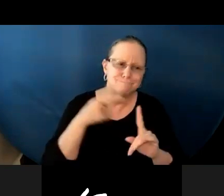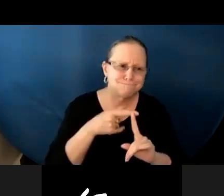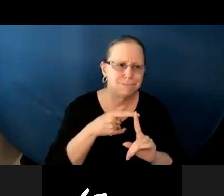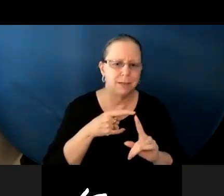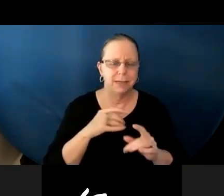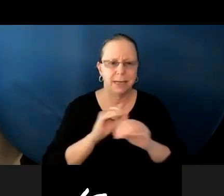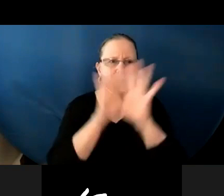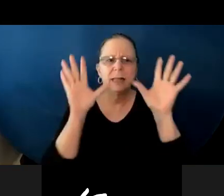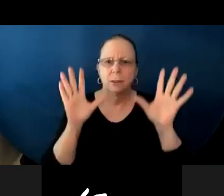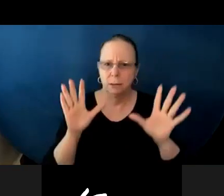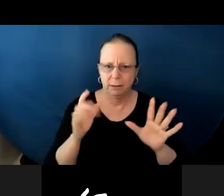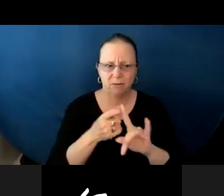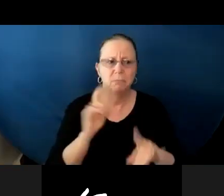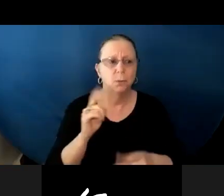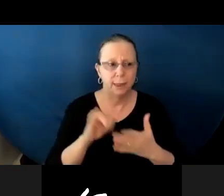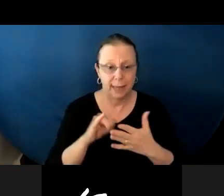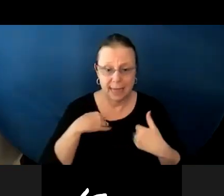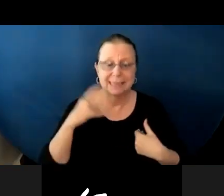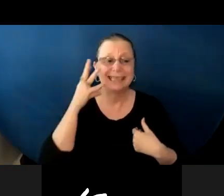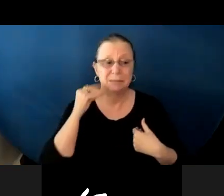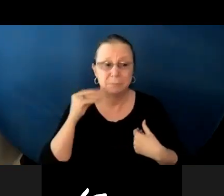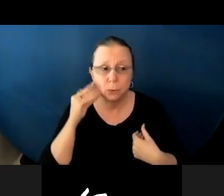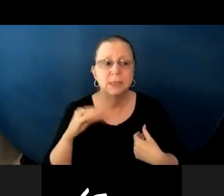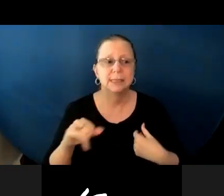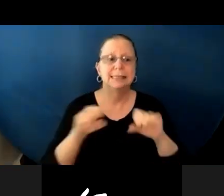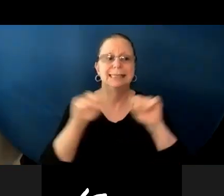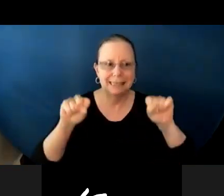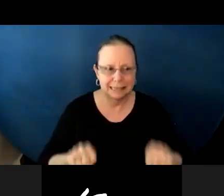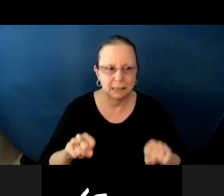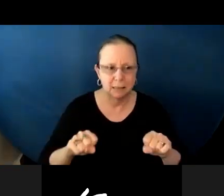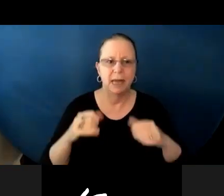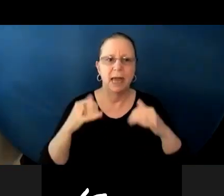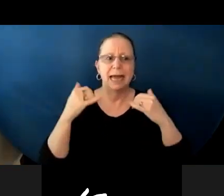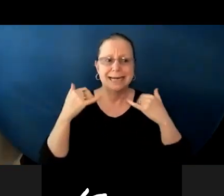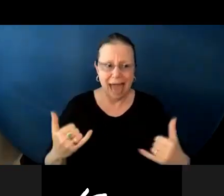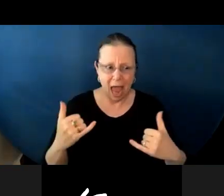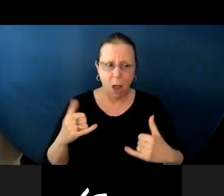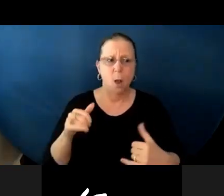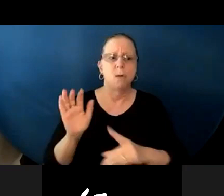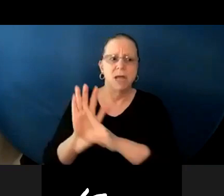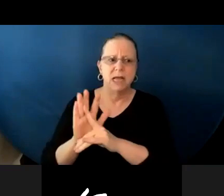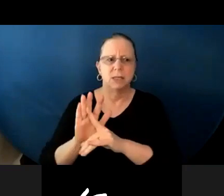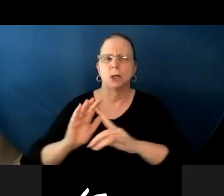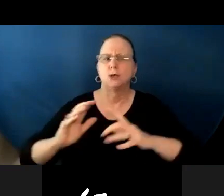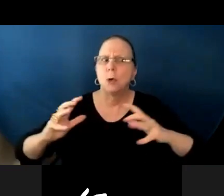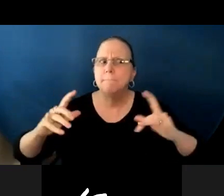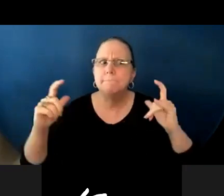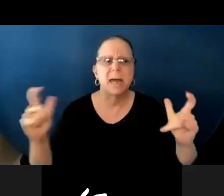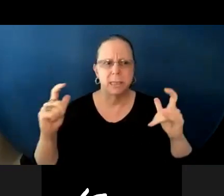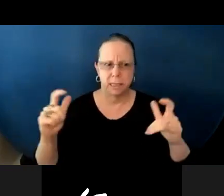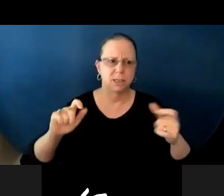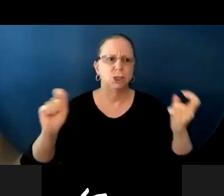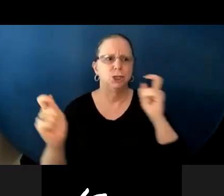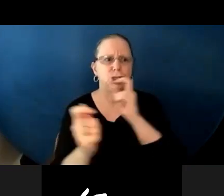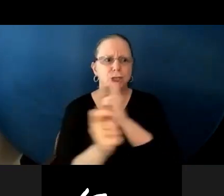the systems and is now a tremendous change agent in our world. So I